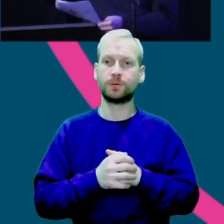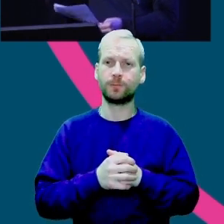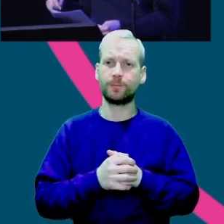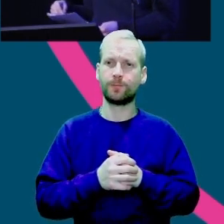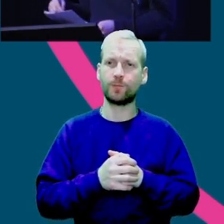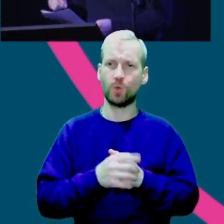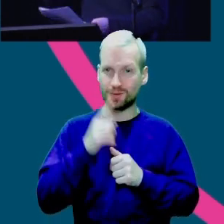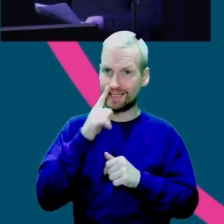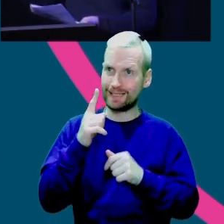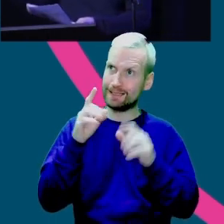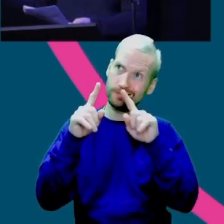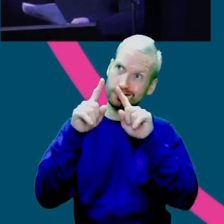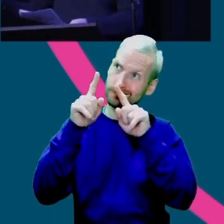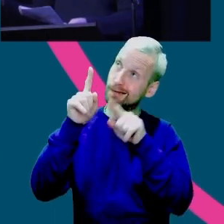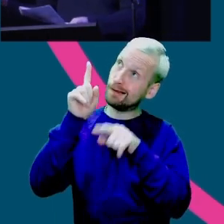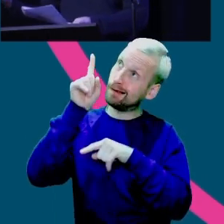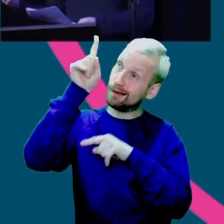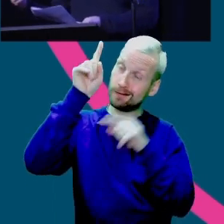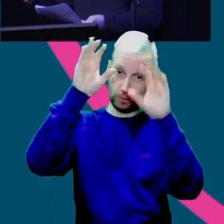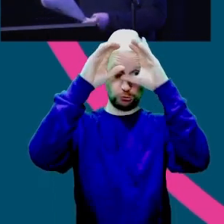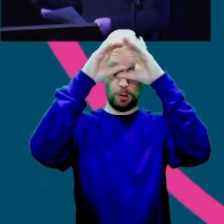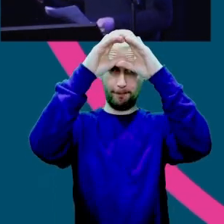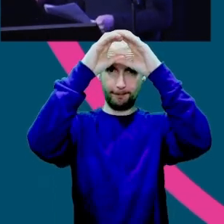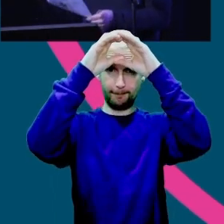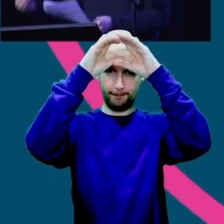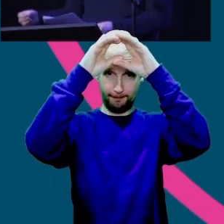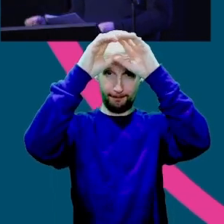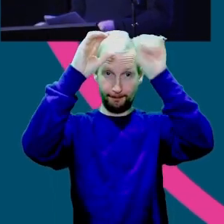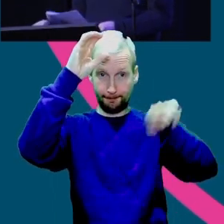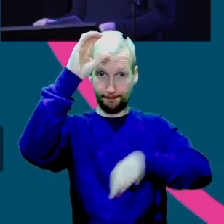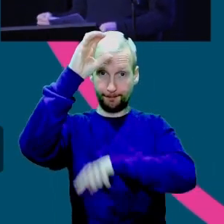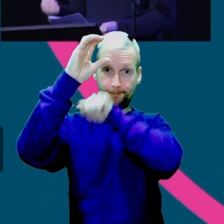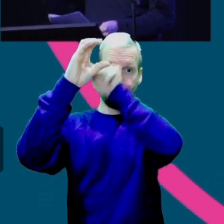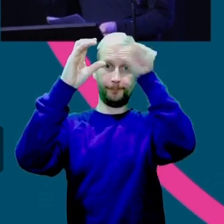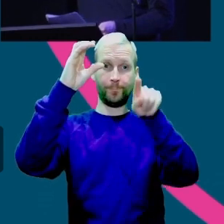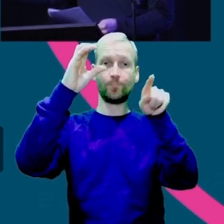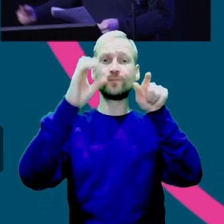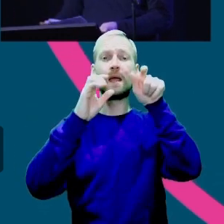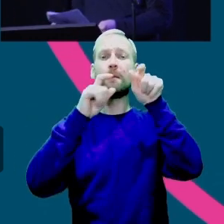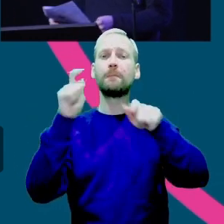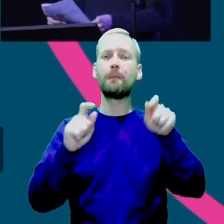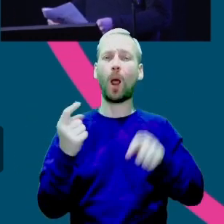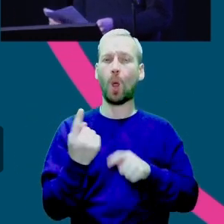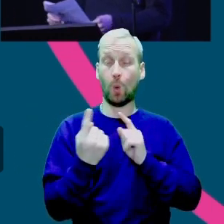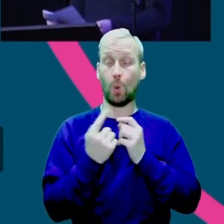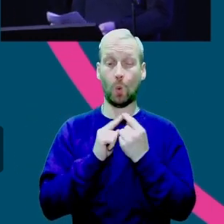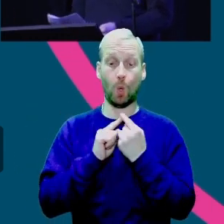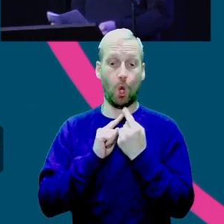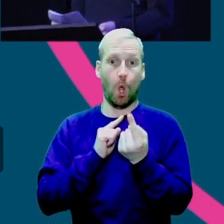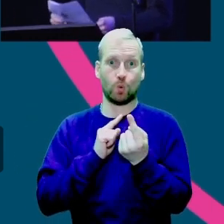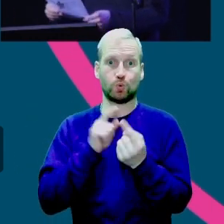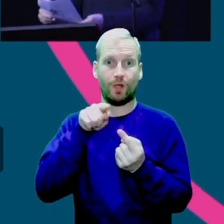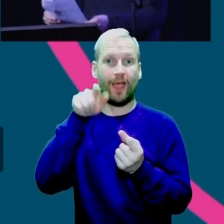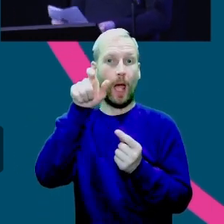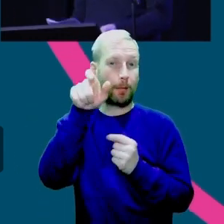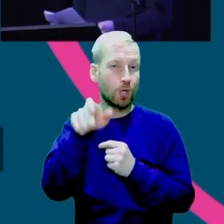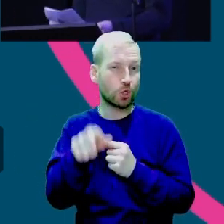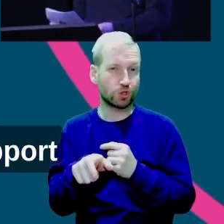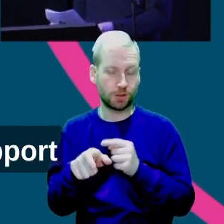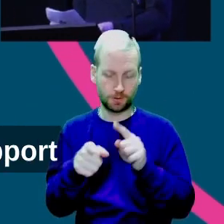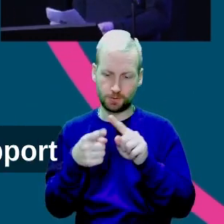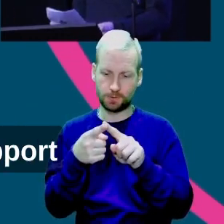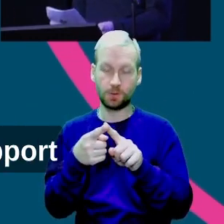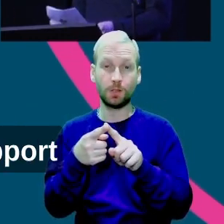up. If we could think about trying to support the people that are closest to the person and